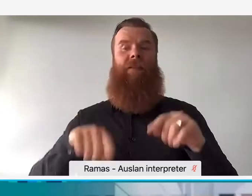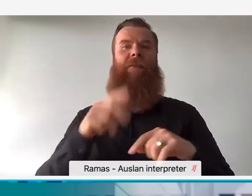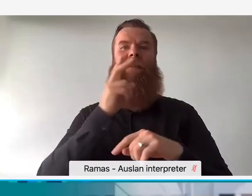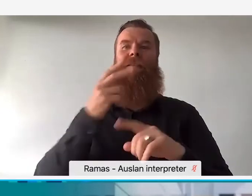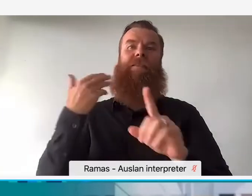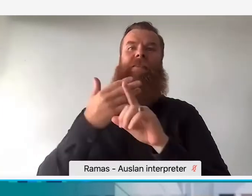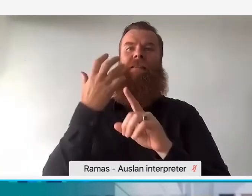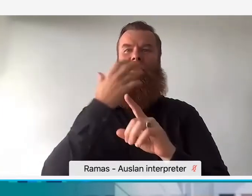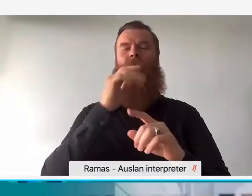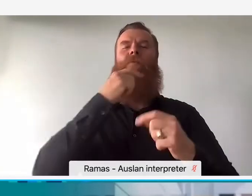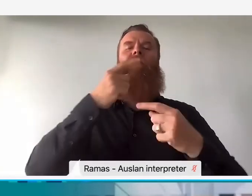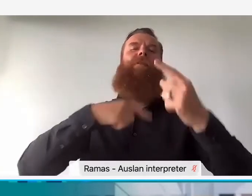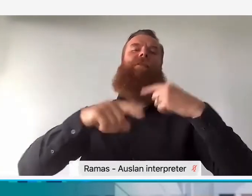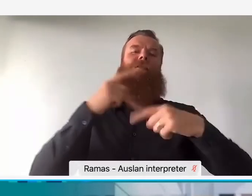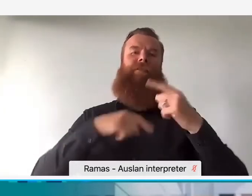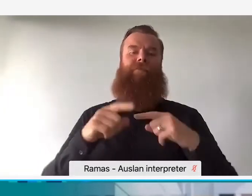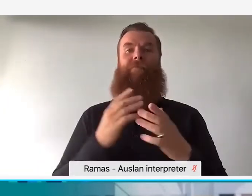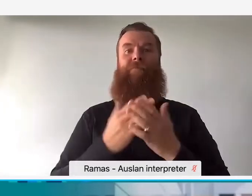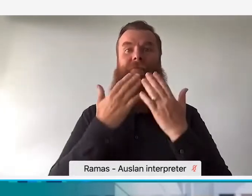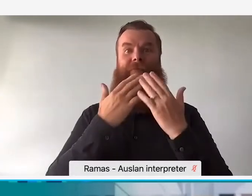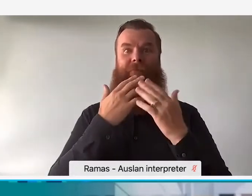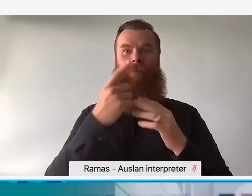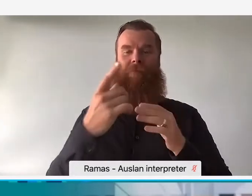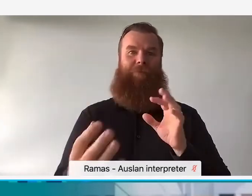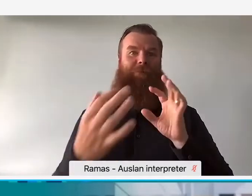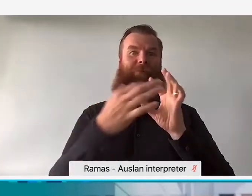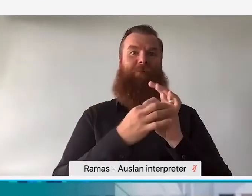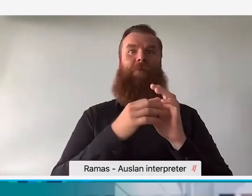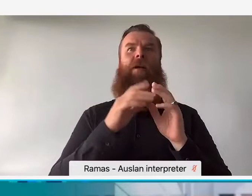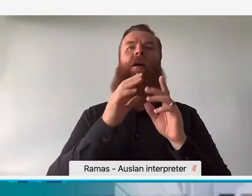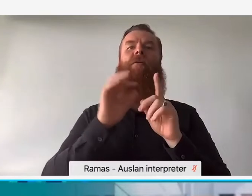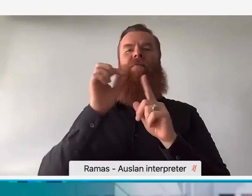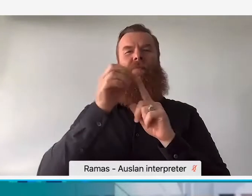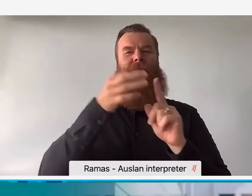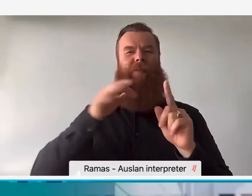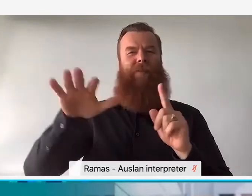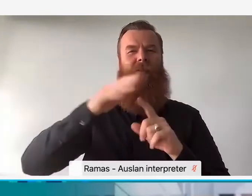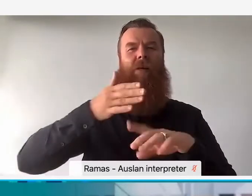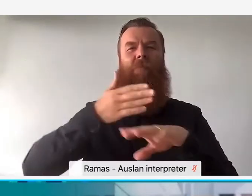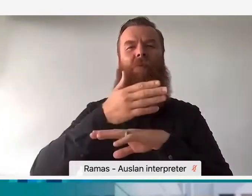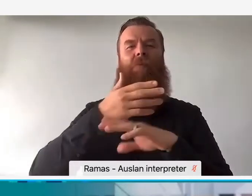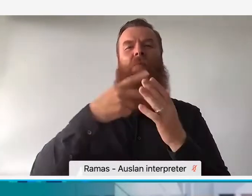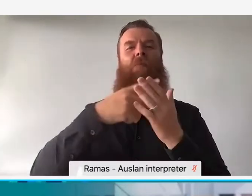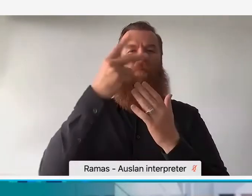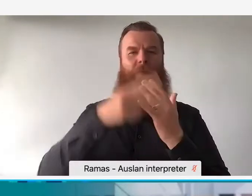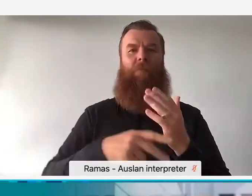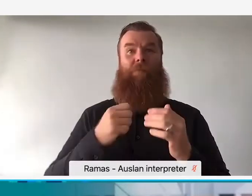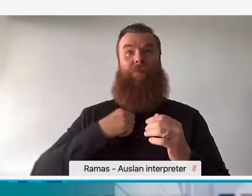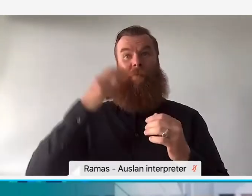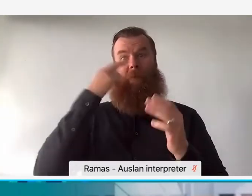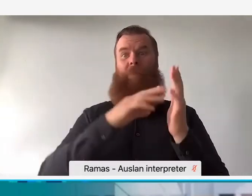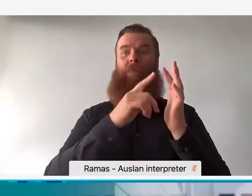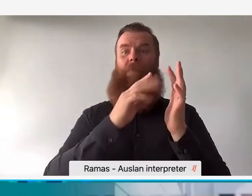Thank you all for attending today's webinar on the Pacific Labour Scheme. My name is Emma Gleeson. I'm the Assistant Secretary of the Aged Care